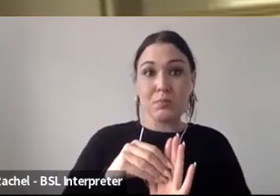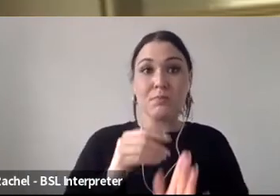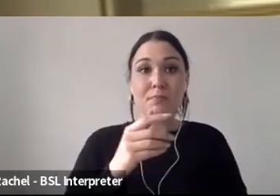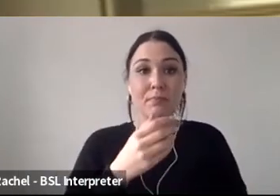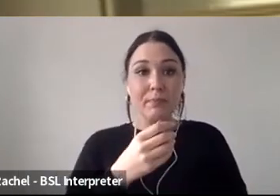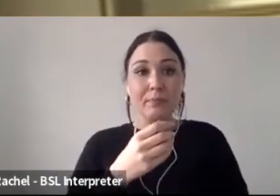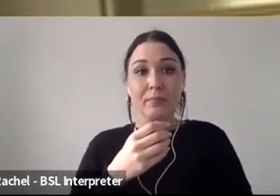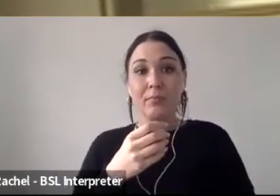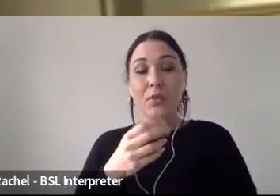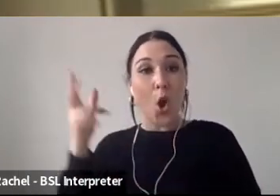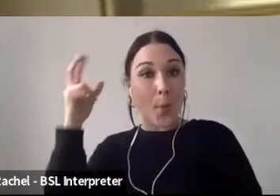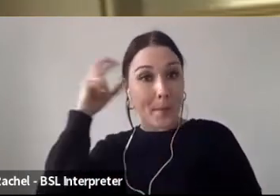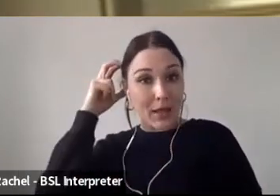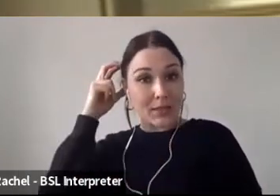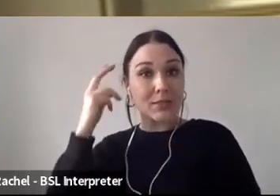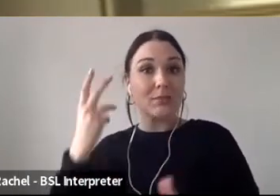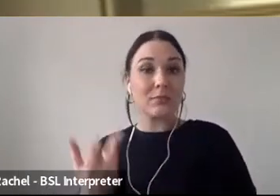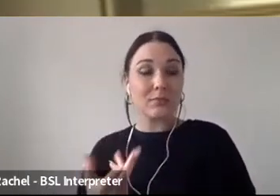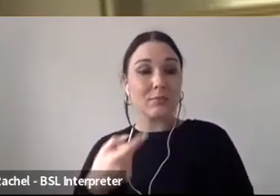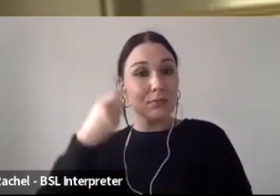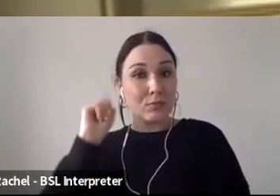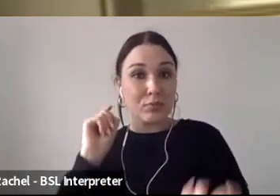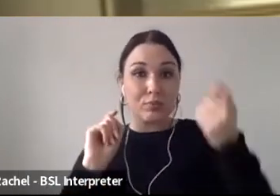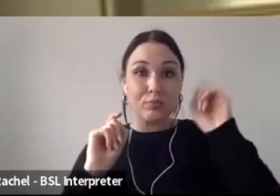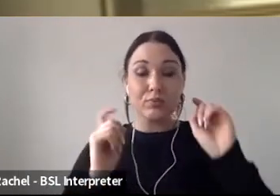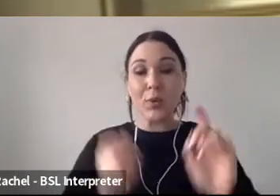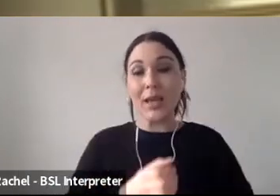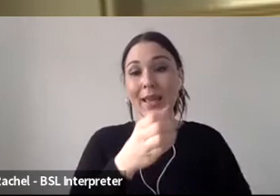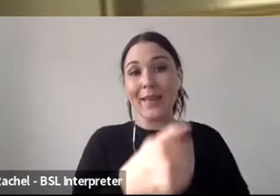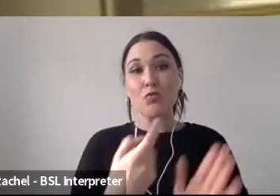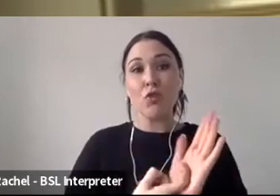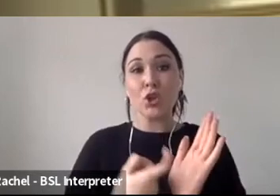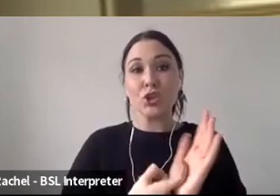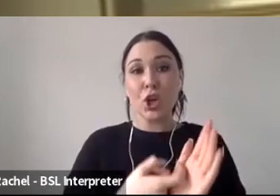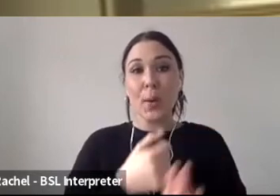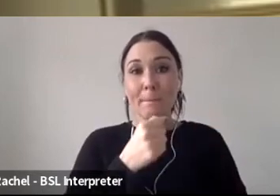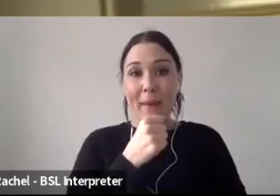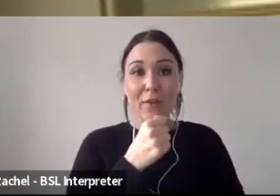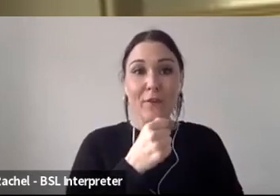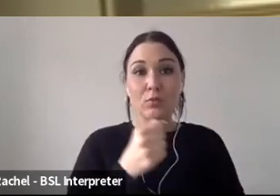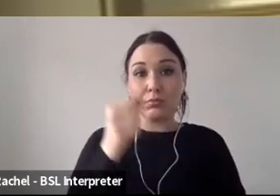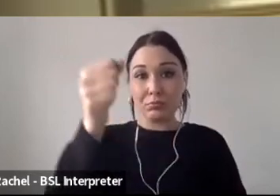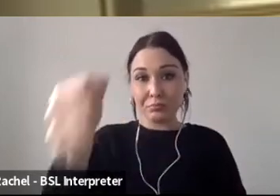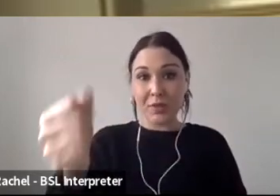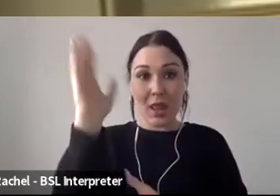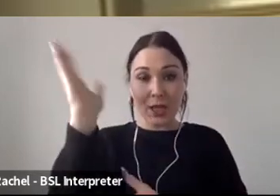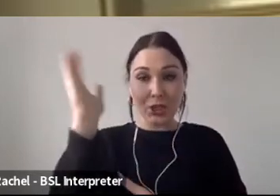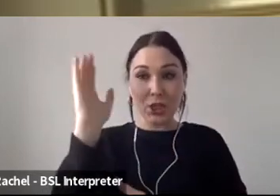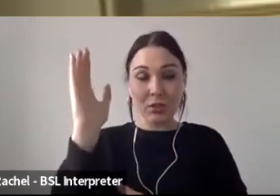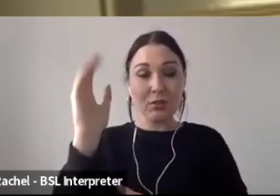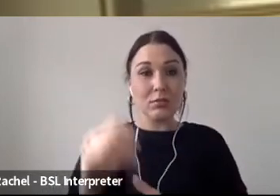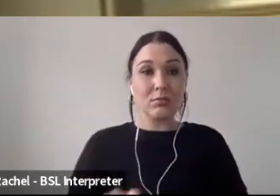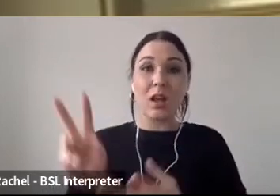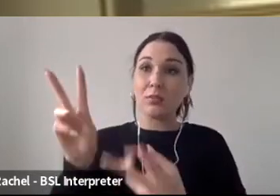implant, you could give the Roger microphone to the lecturer or the person you're talking, and you would get a